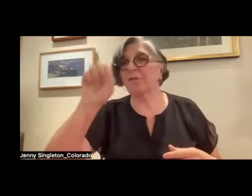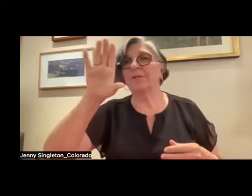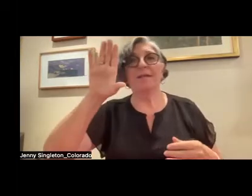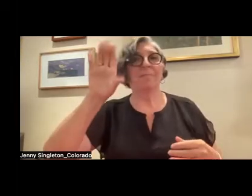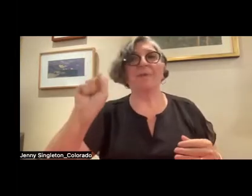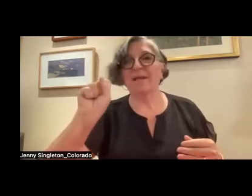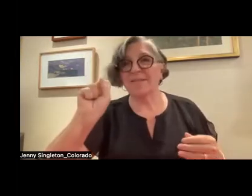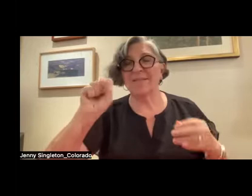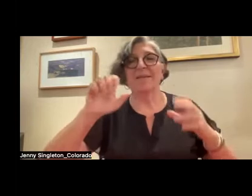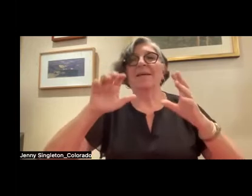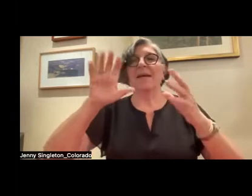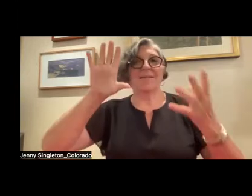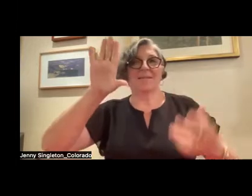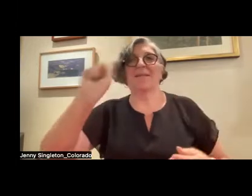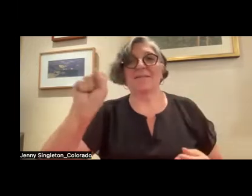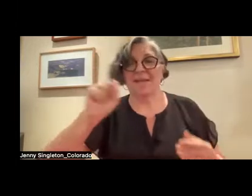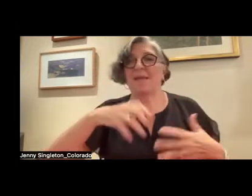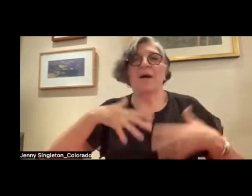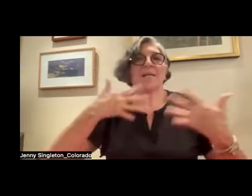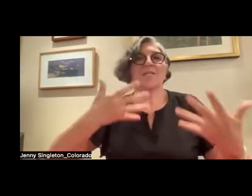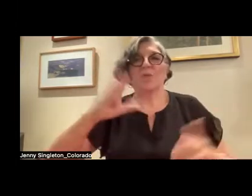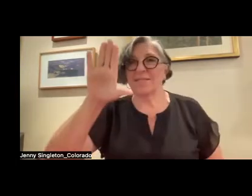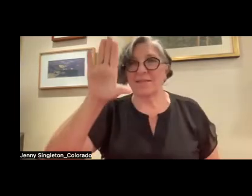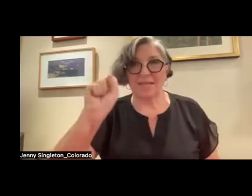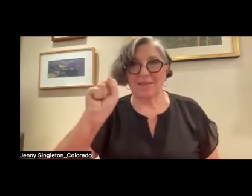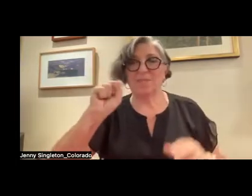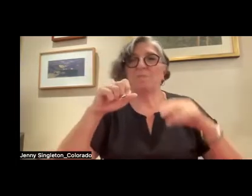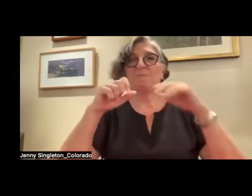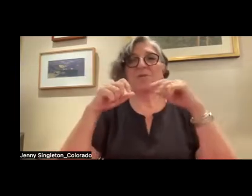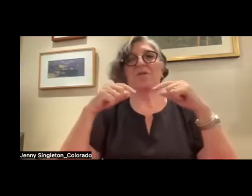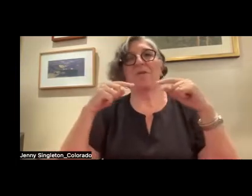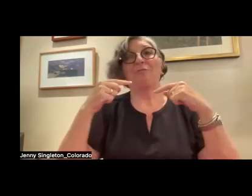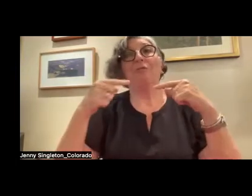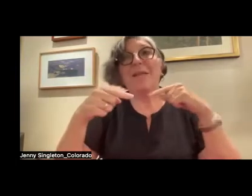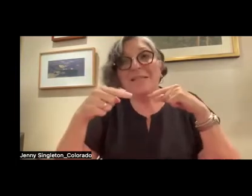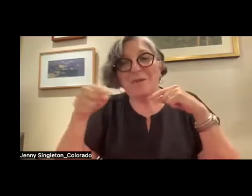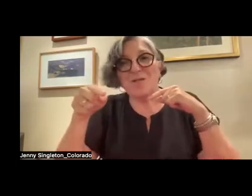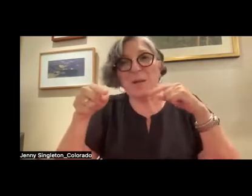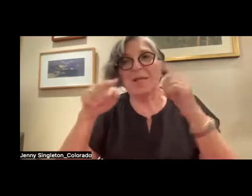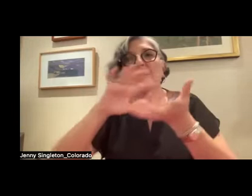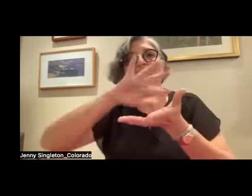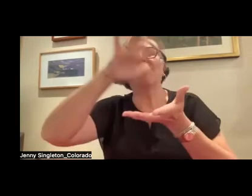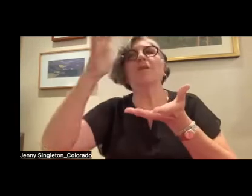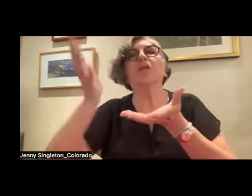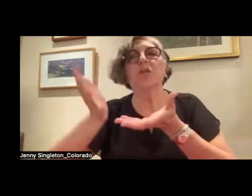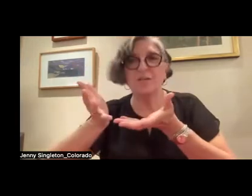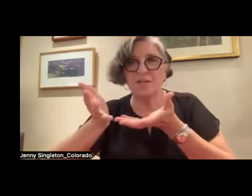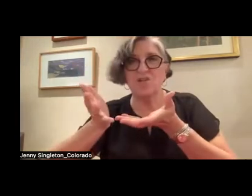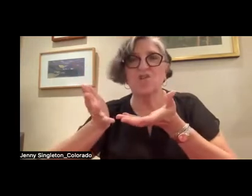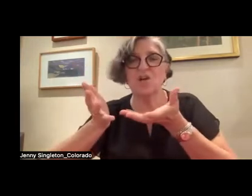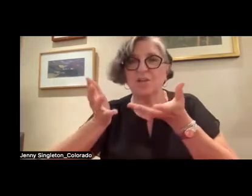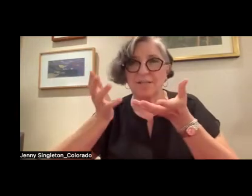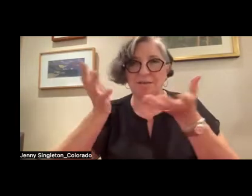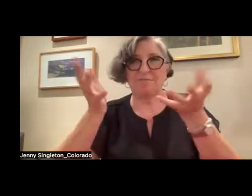kind of learn bus as this, and they might express it like this. So they're not really fingerspelling, but they have learned